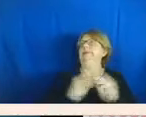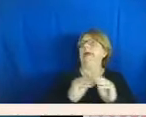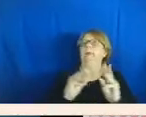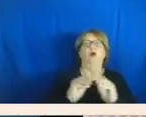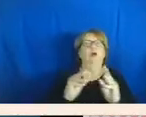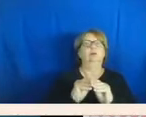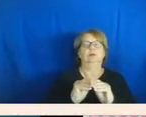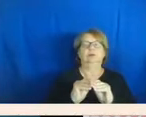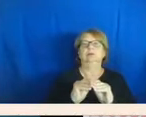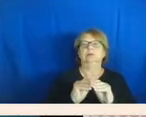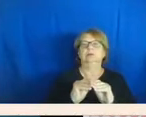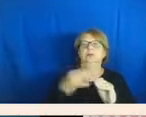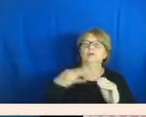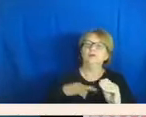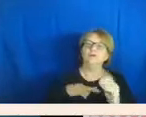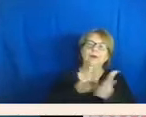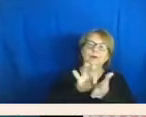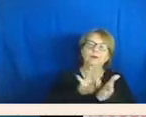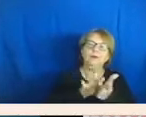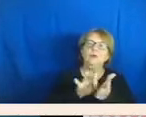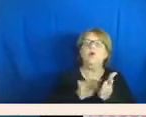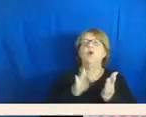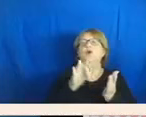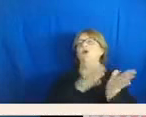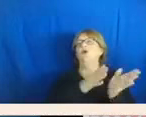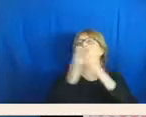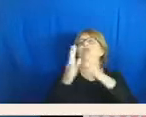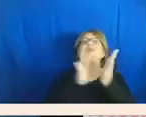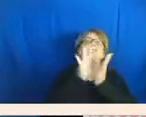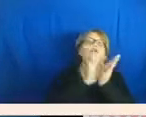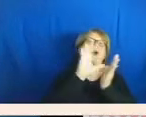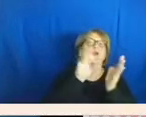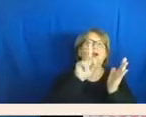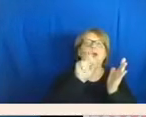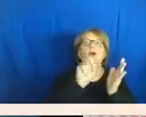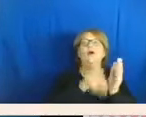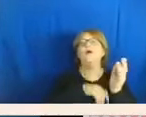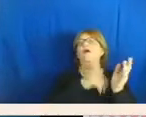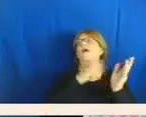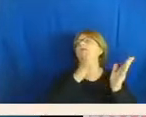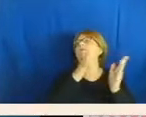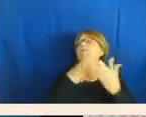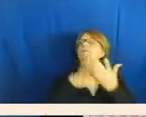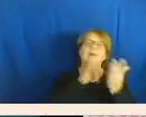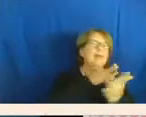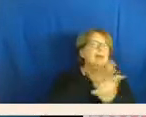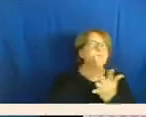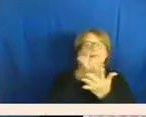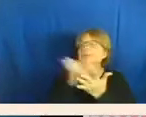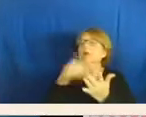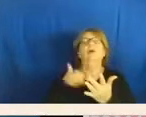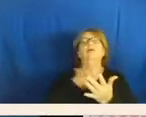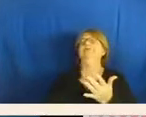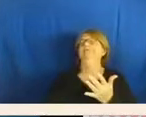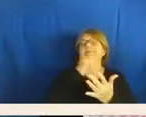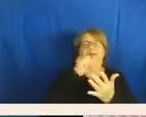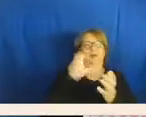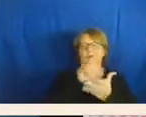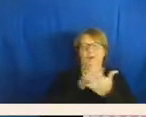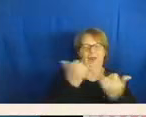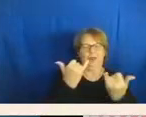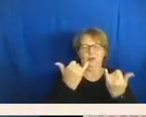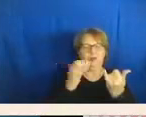credit scores, and then you get into scoring cards, and you get into this, and you get into that. Okay, we're not gonna go there today, and we're gonna just talk